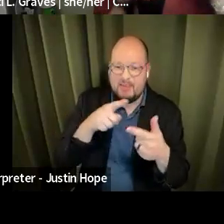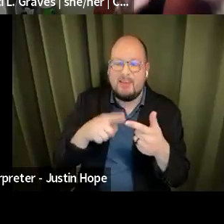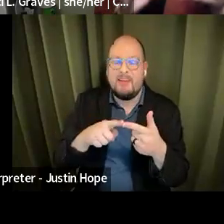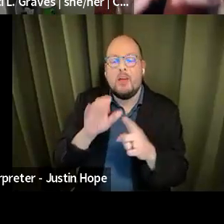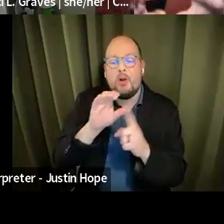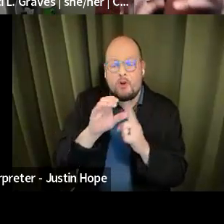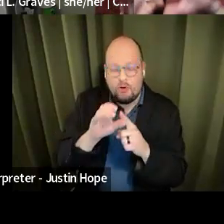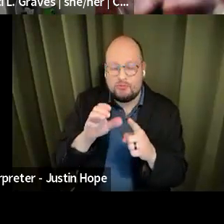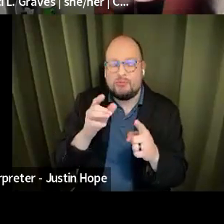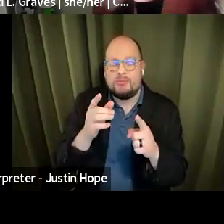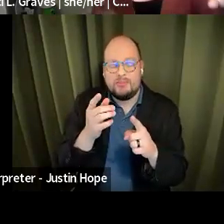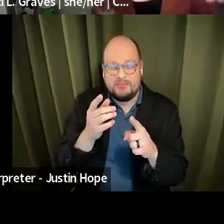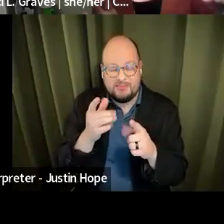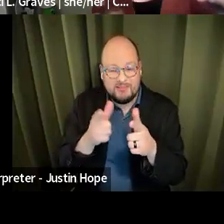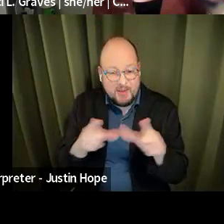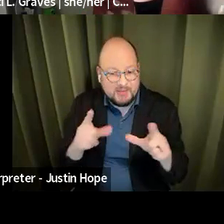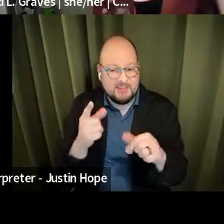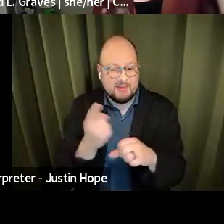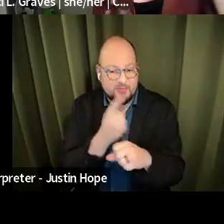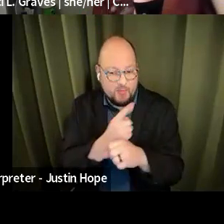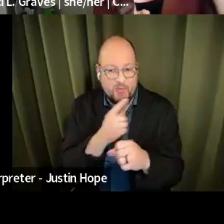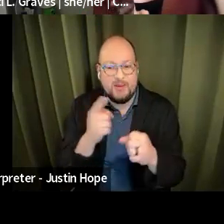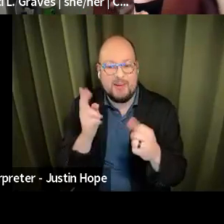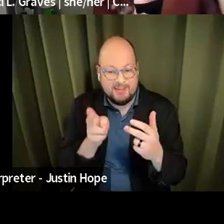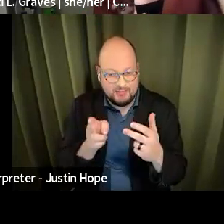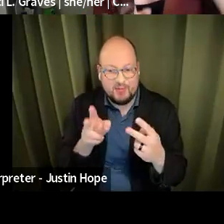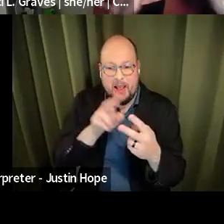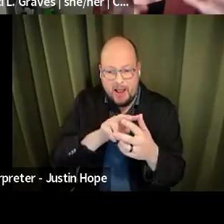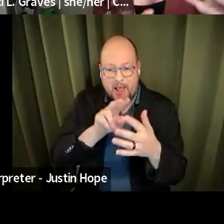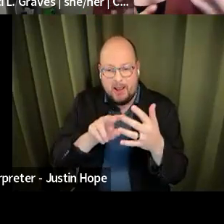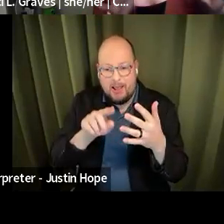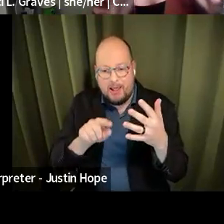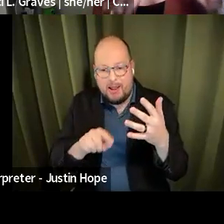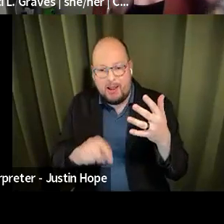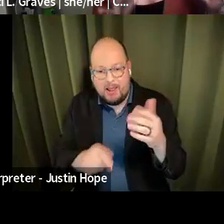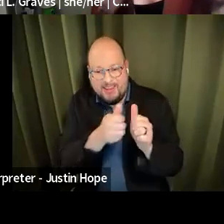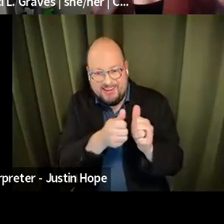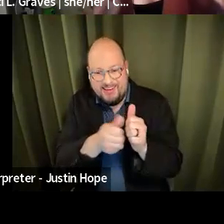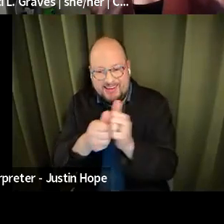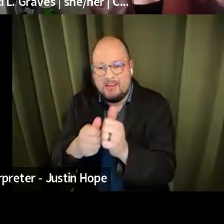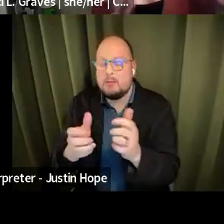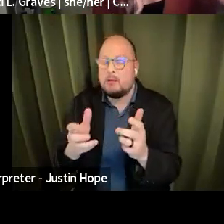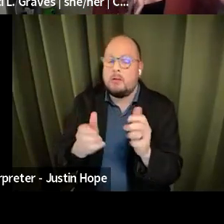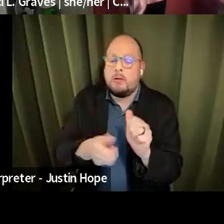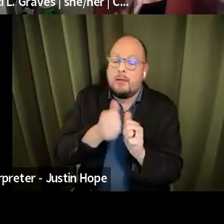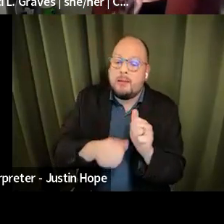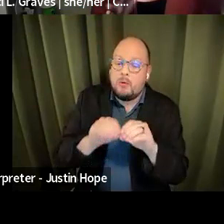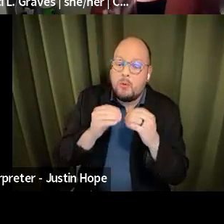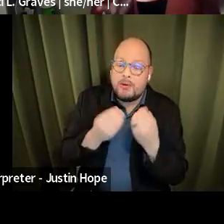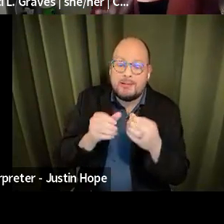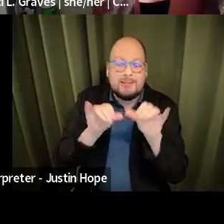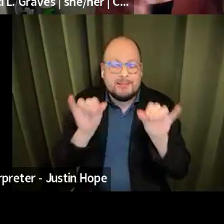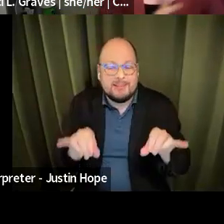history. And so helping your organization, and each organization culture is going to be a little bit different in terms